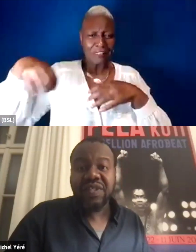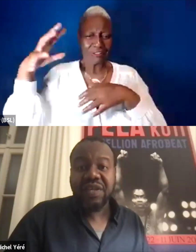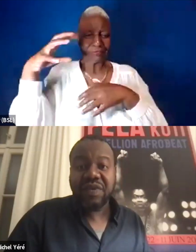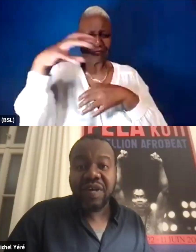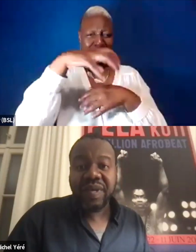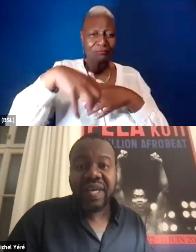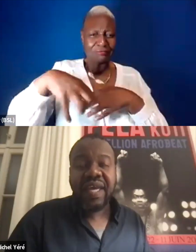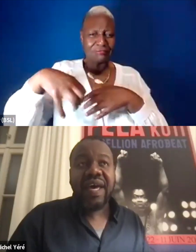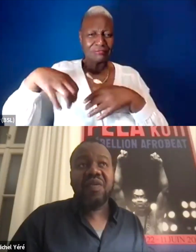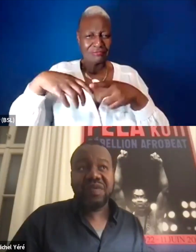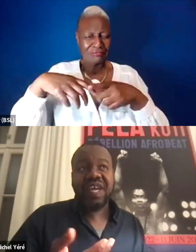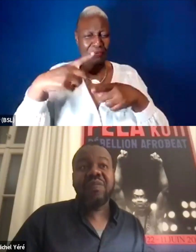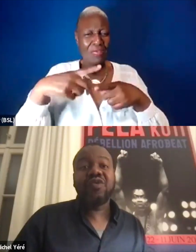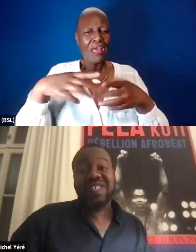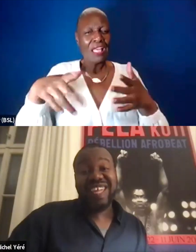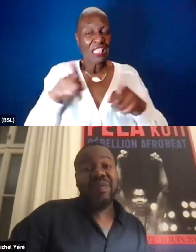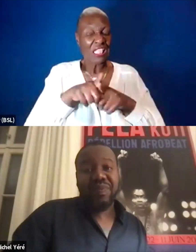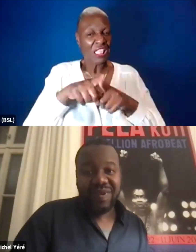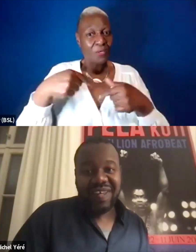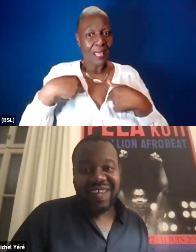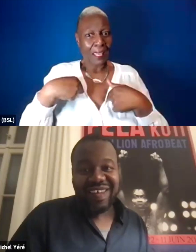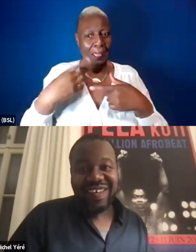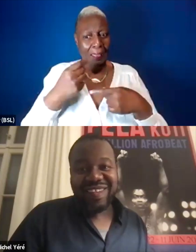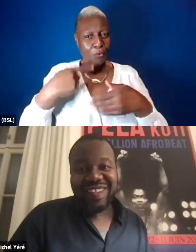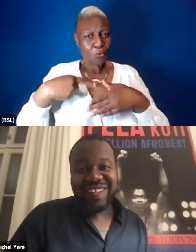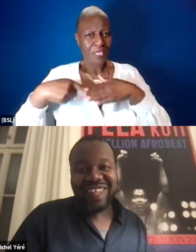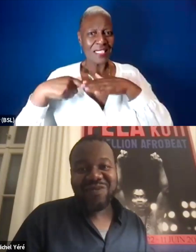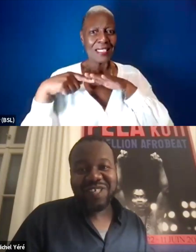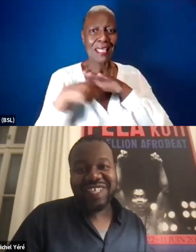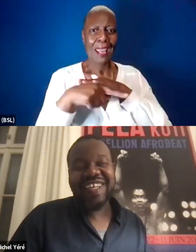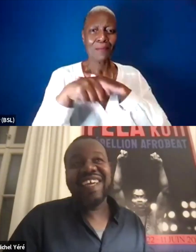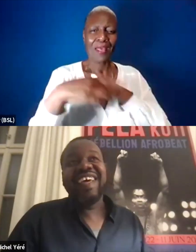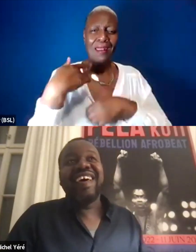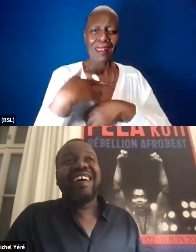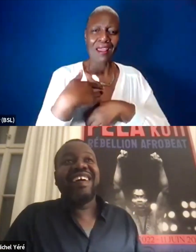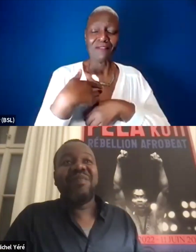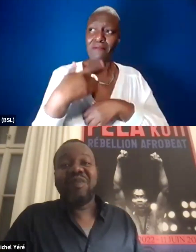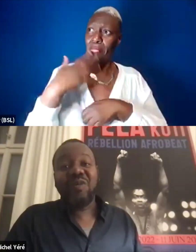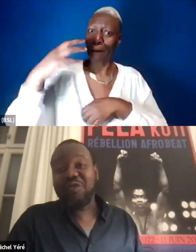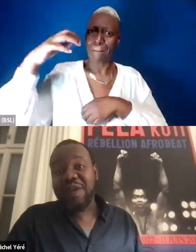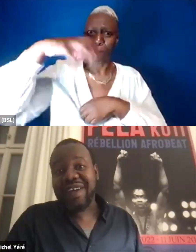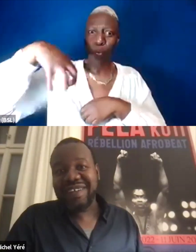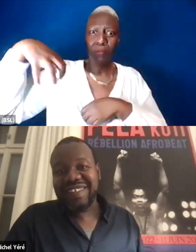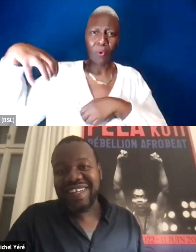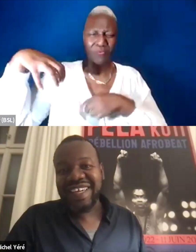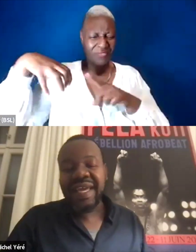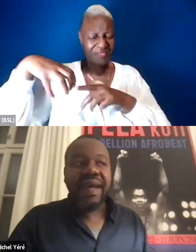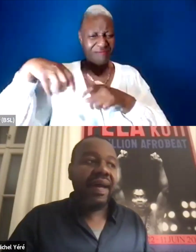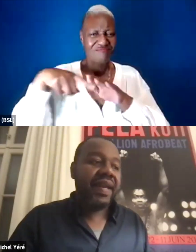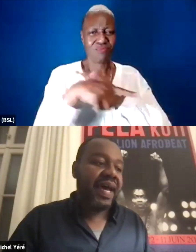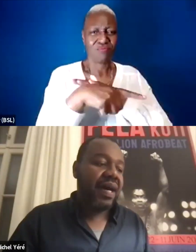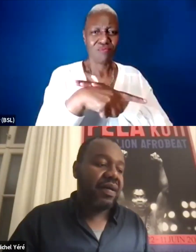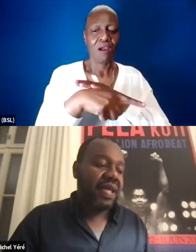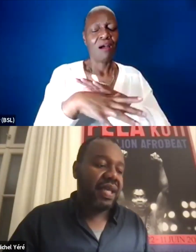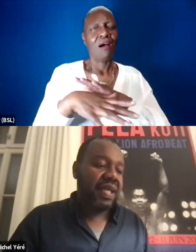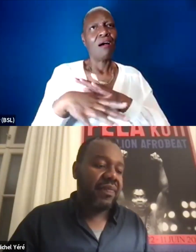town in which he grew up, how he was able to escape that crushing almost miraculously,